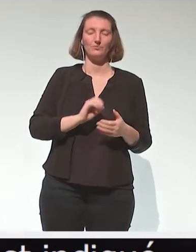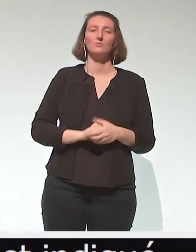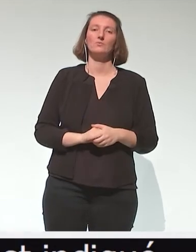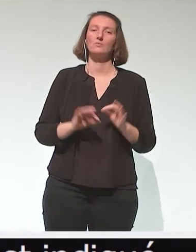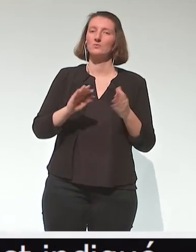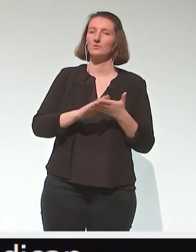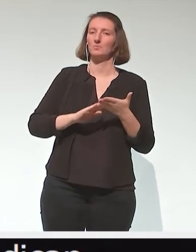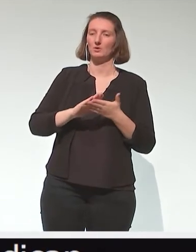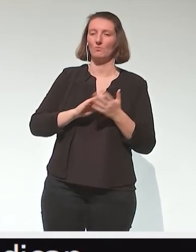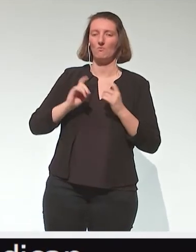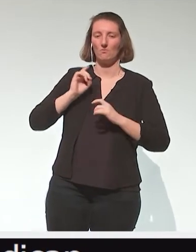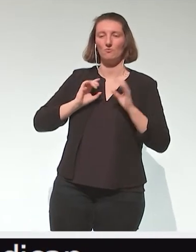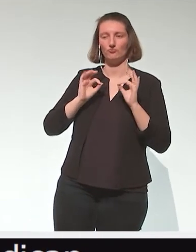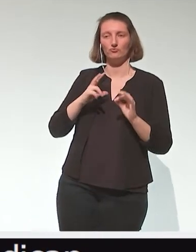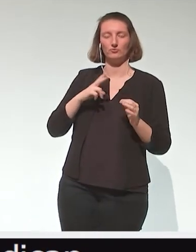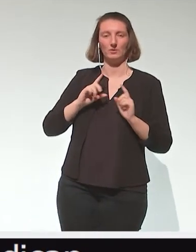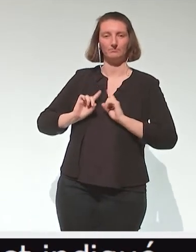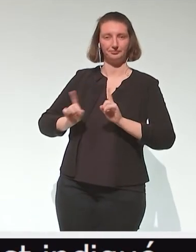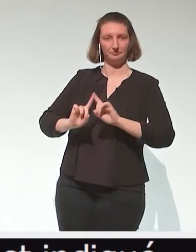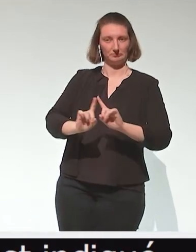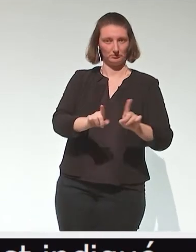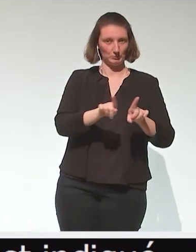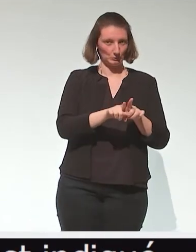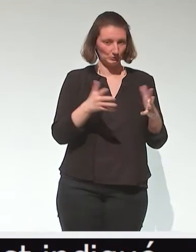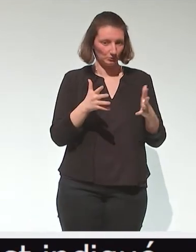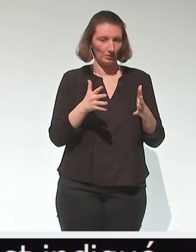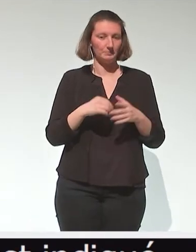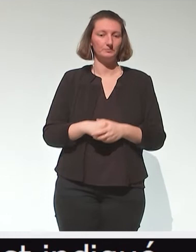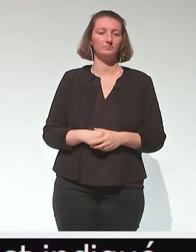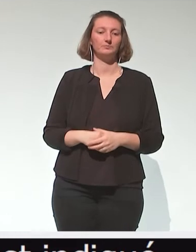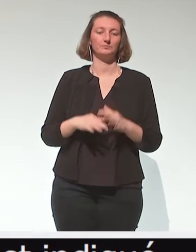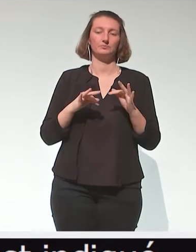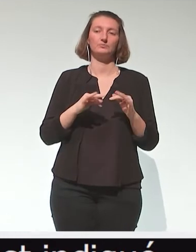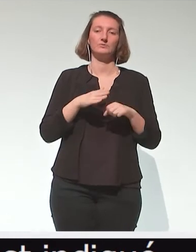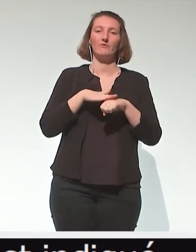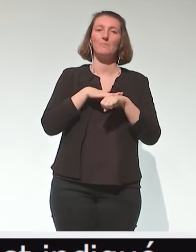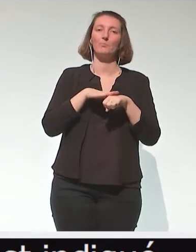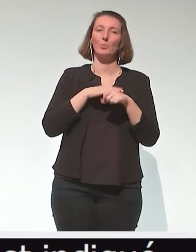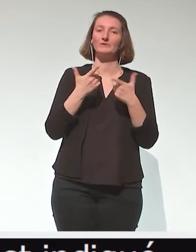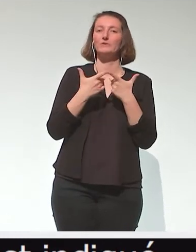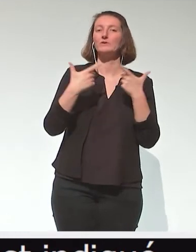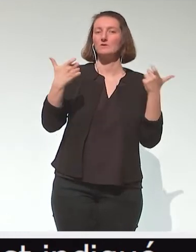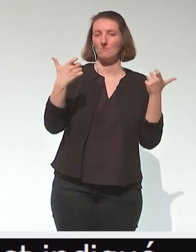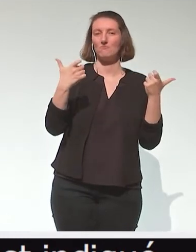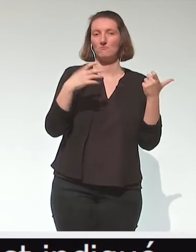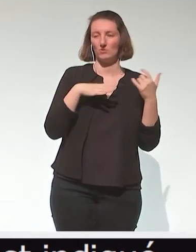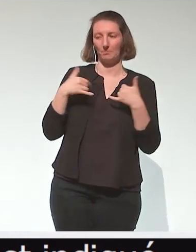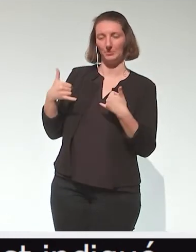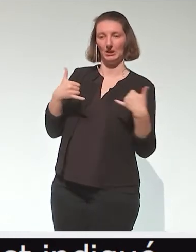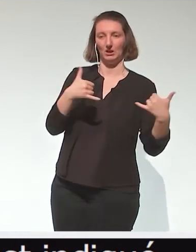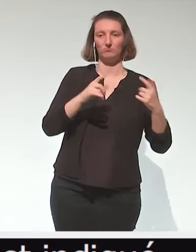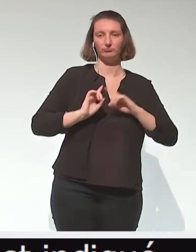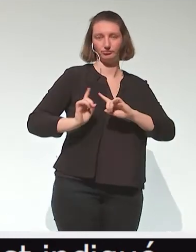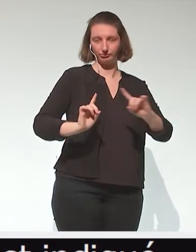And they are not only targeted to people with disabilities, but they cover the whole range of diversity. And